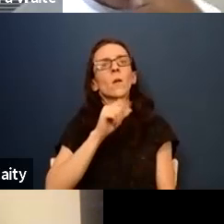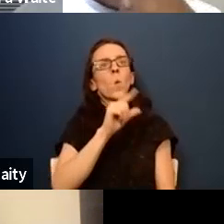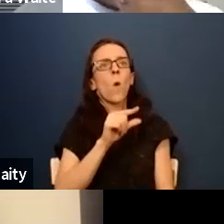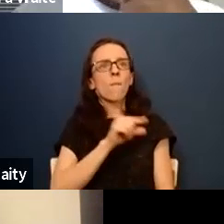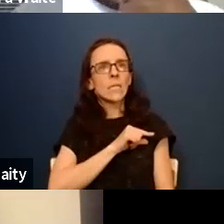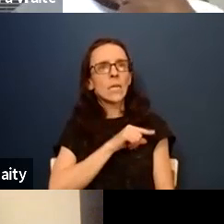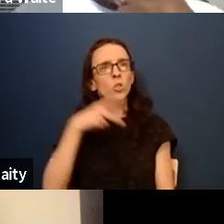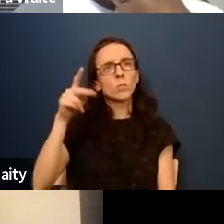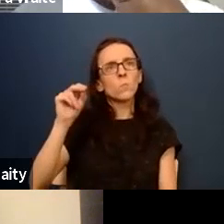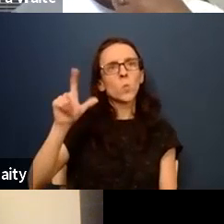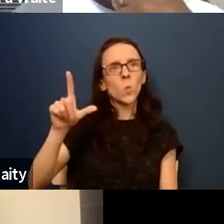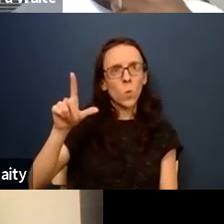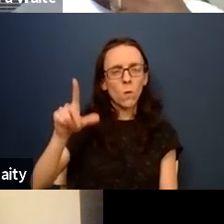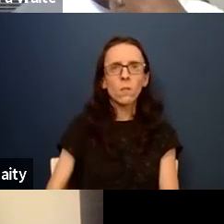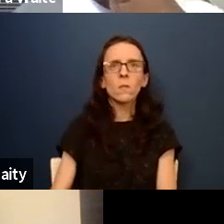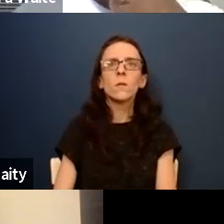pool that